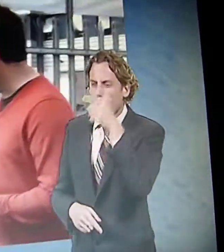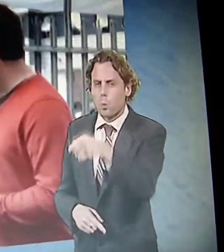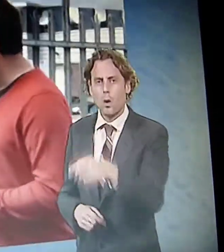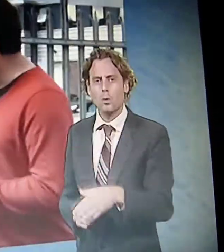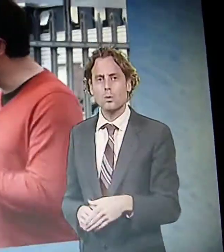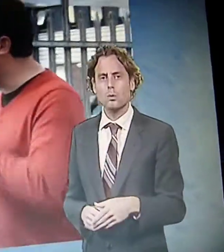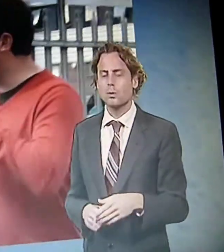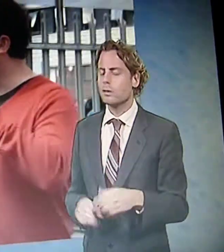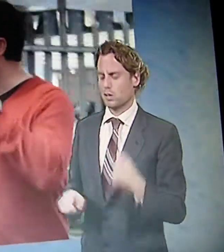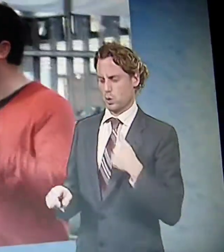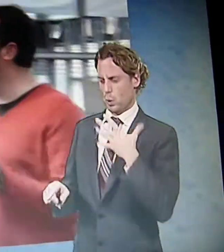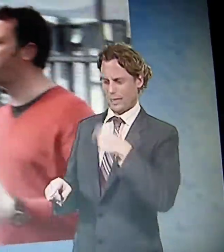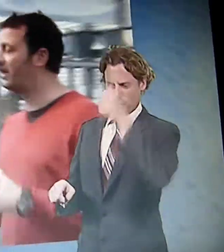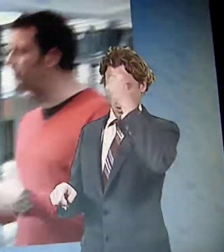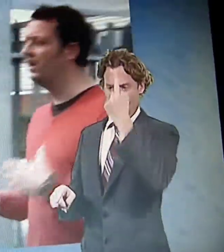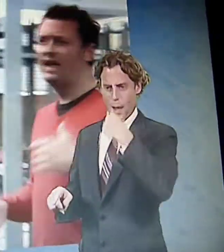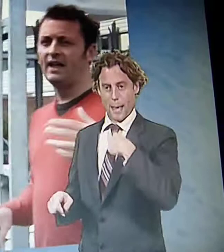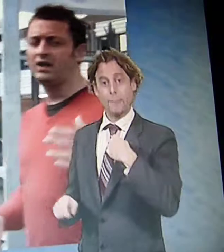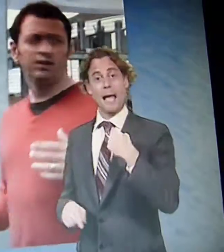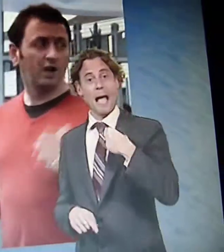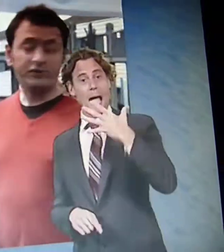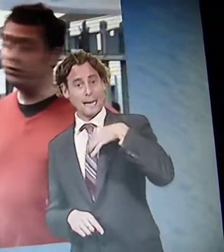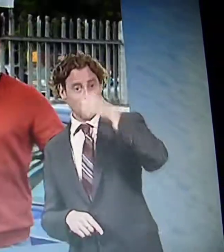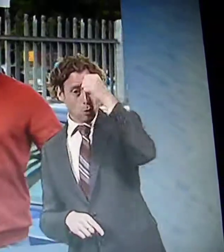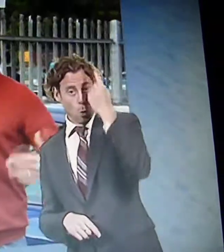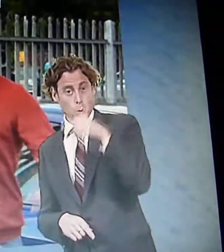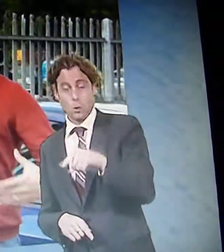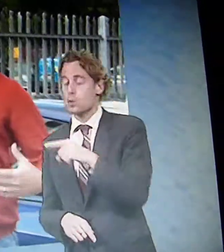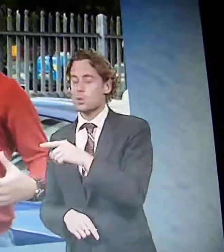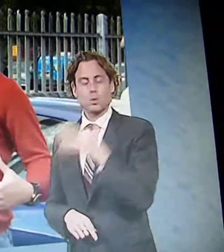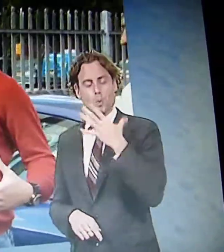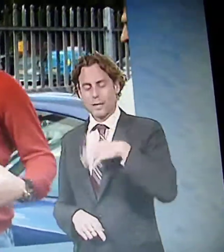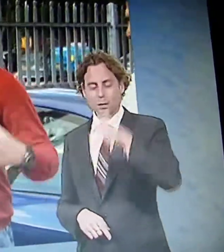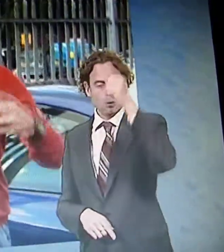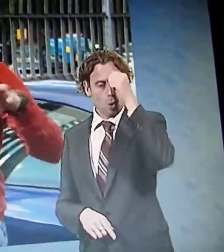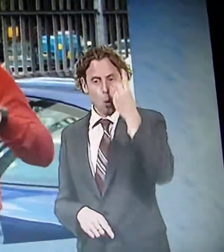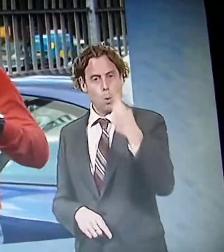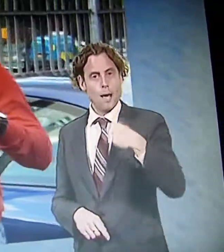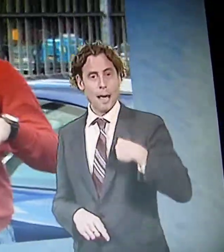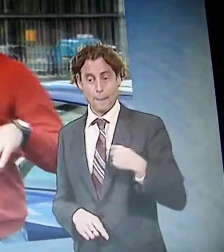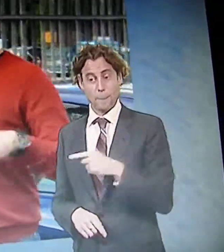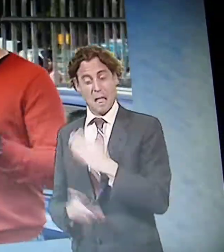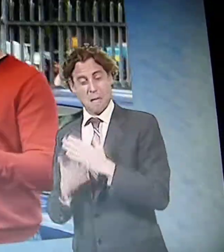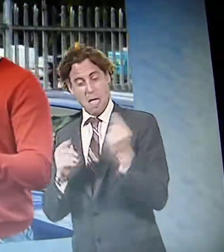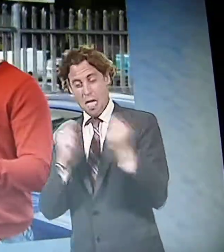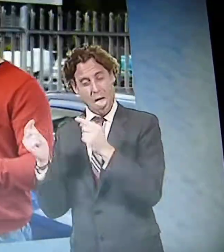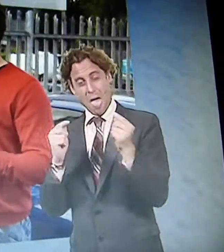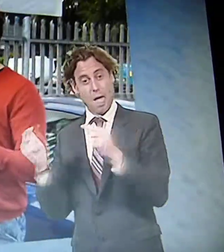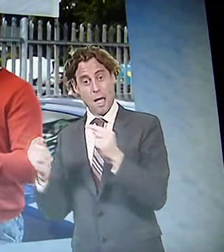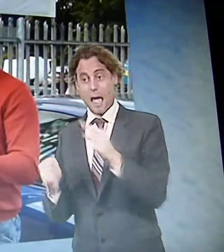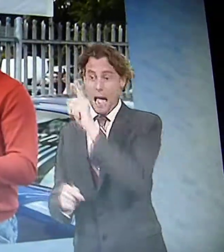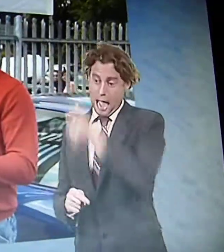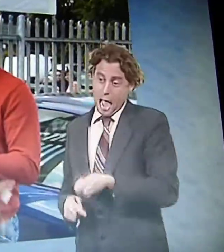don't need to. I do, because otherwise I do. You don't need to. You don't need to. I actually do. You don't need to.